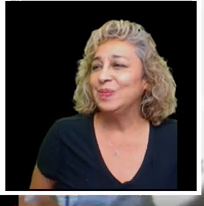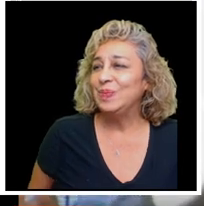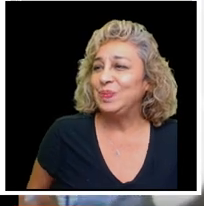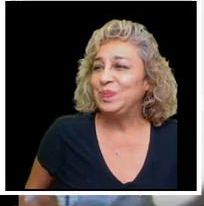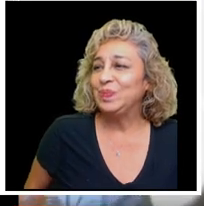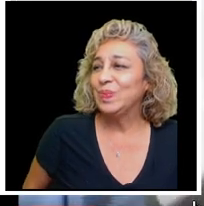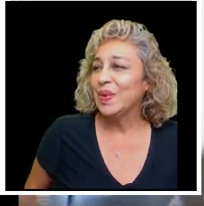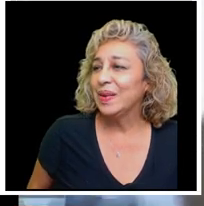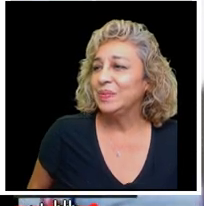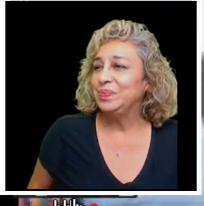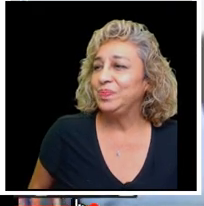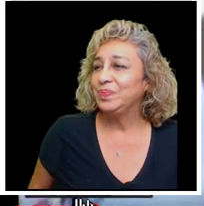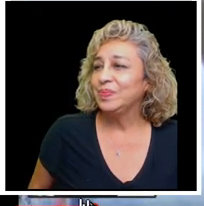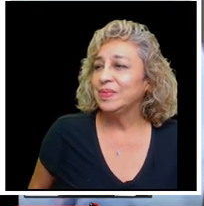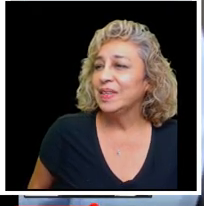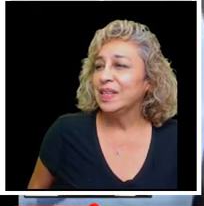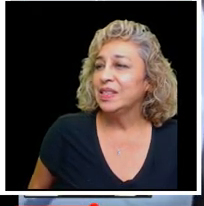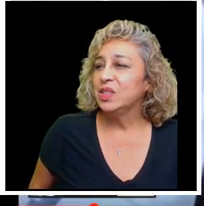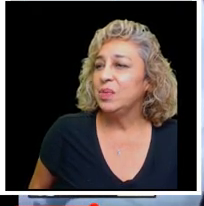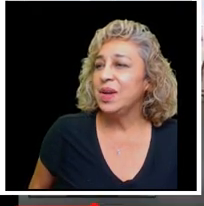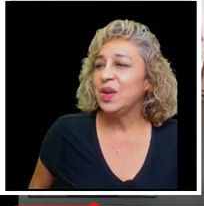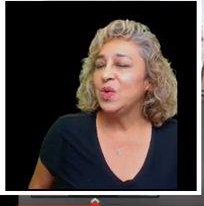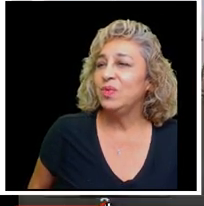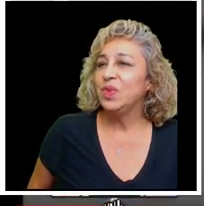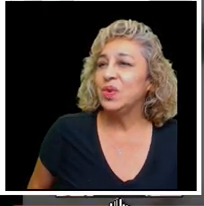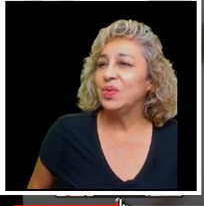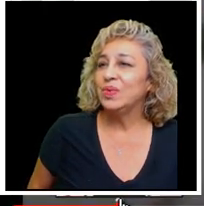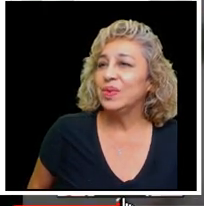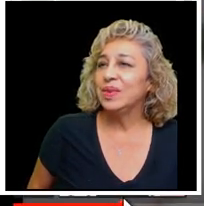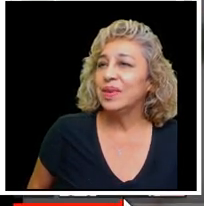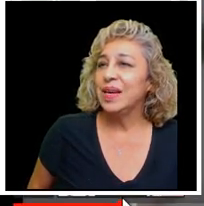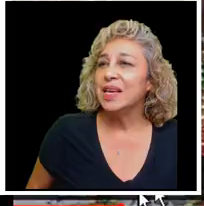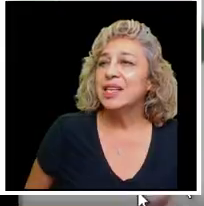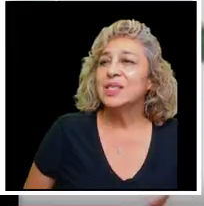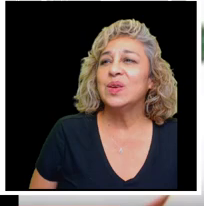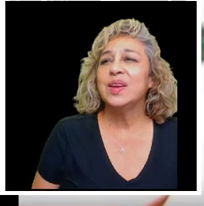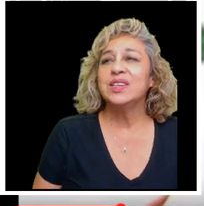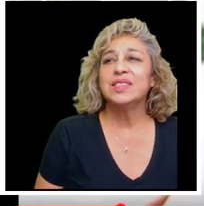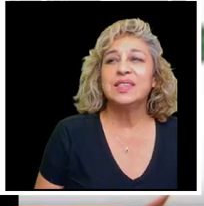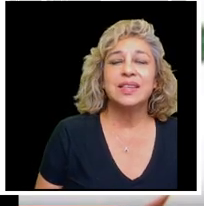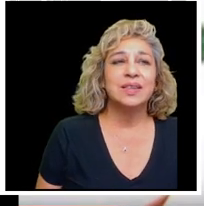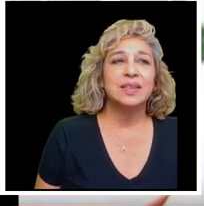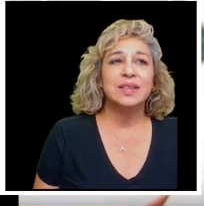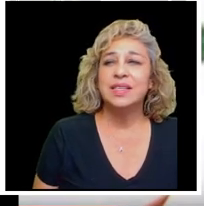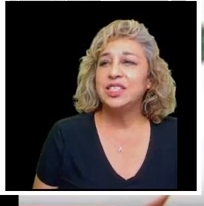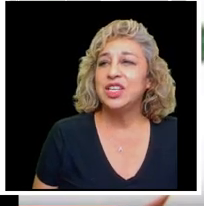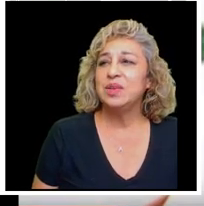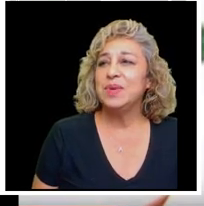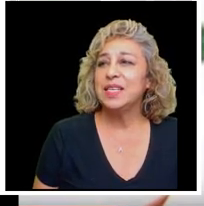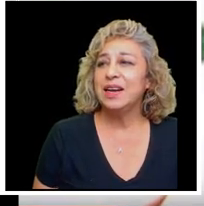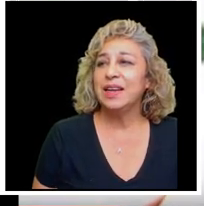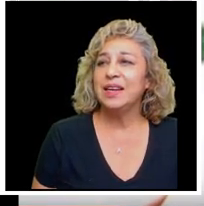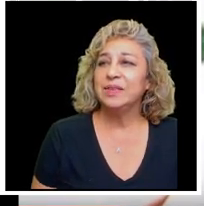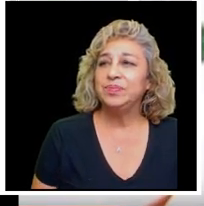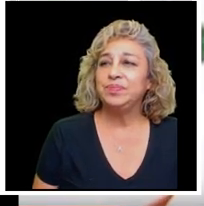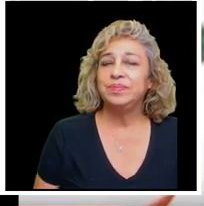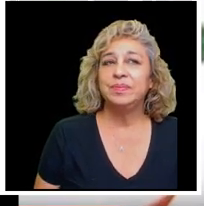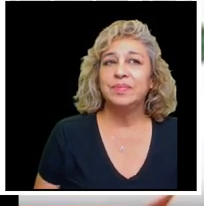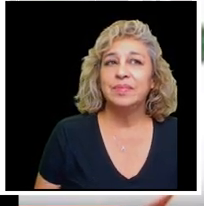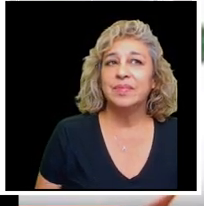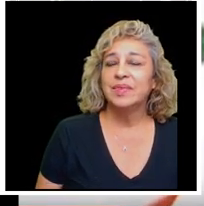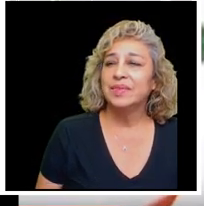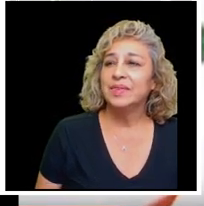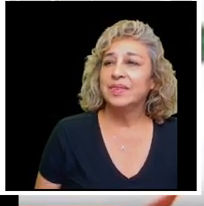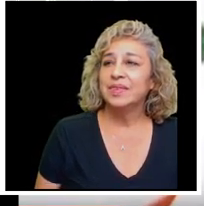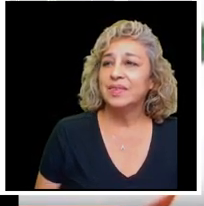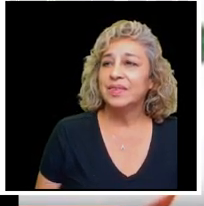that so I'm gonna go through okay so here's this gentleman talking